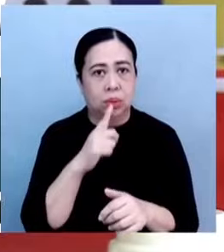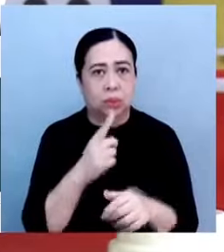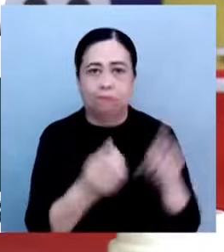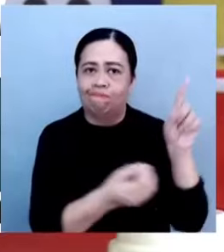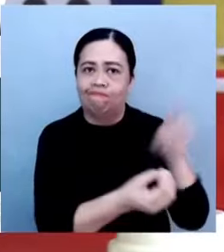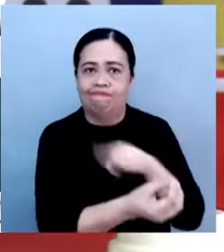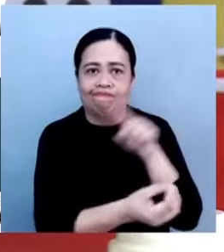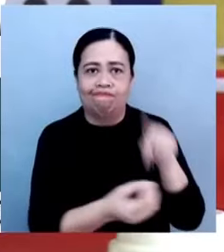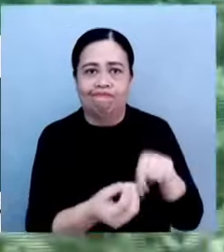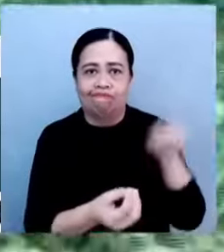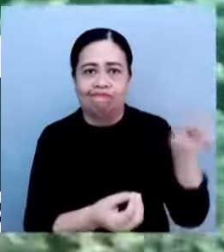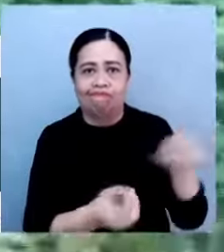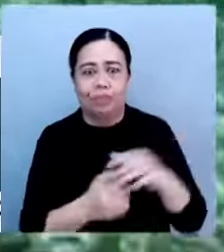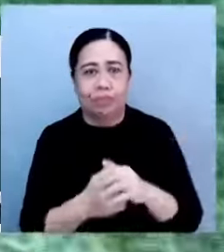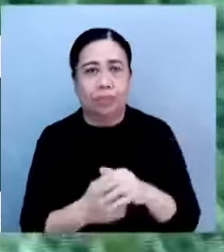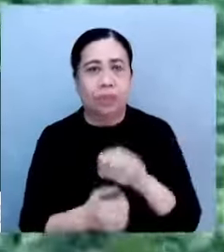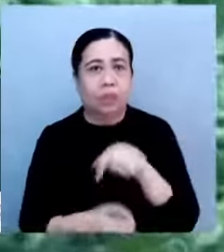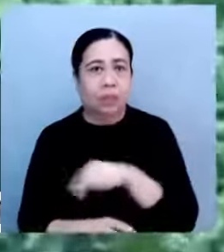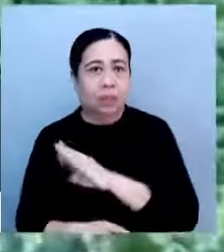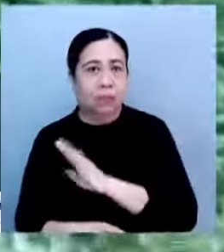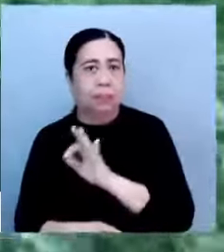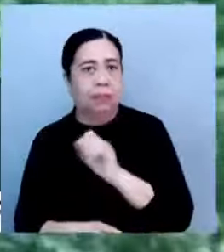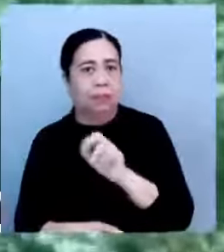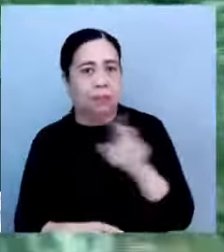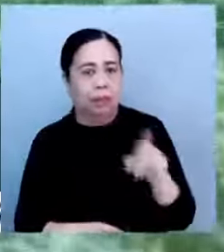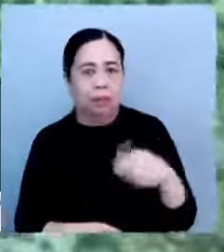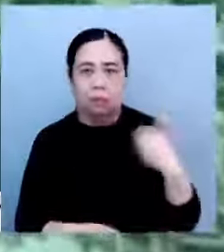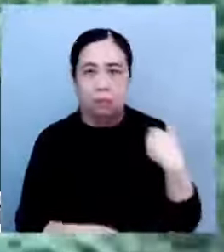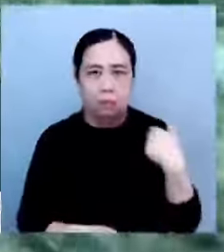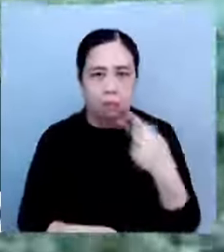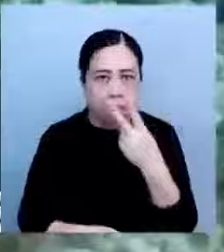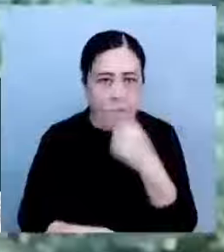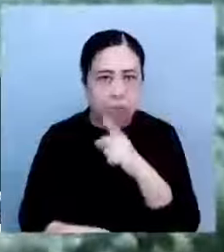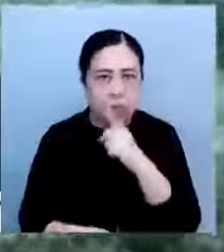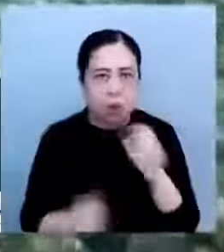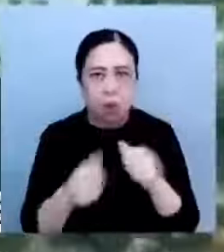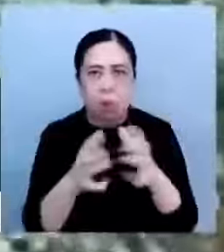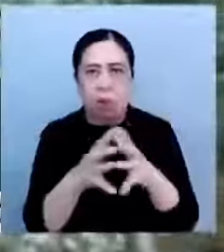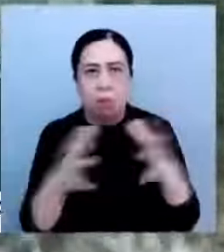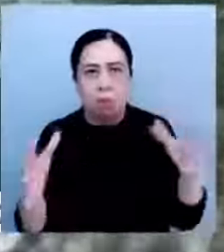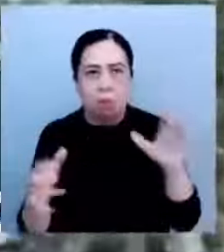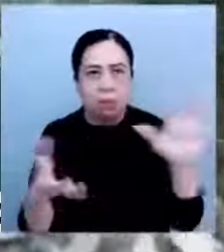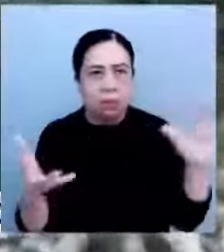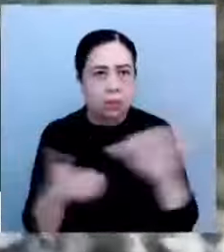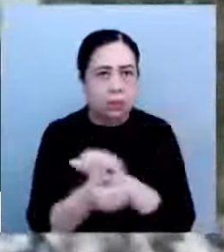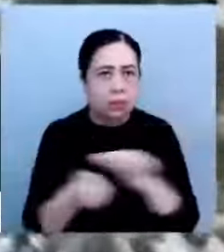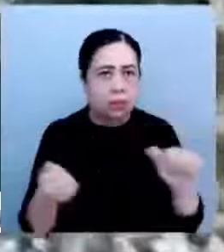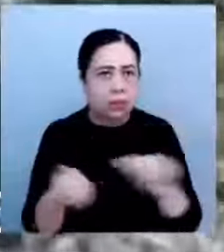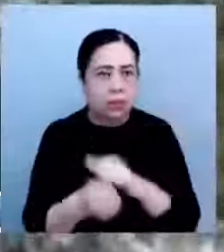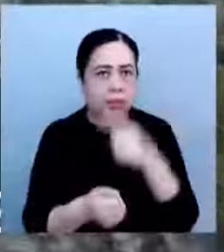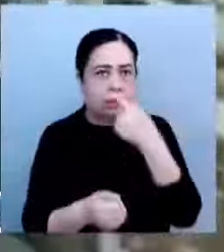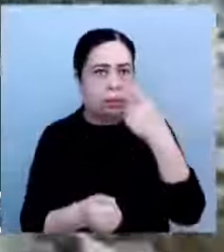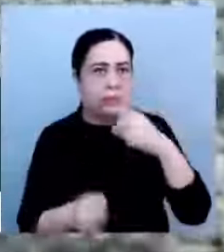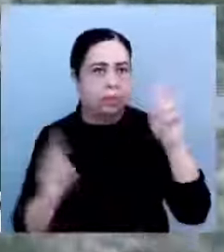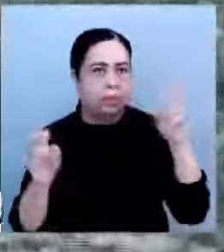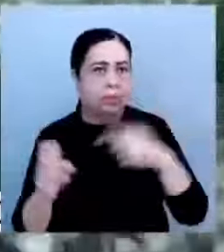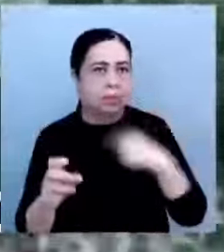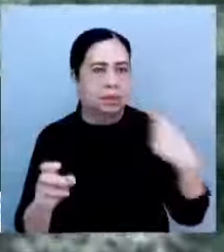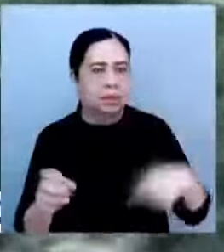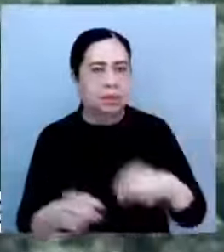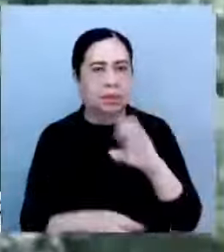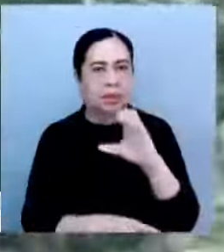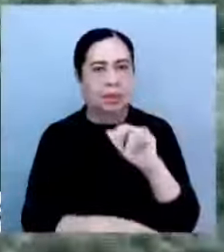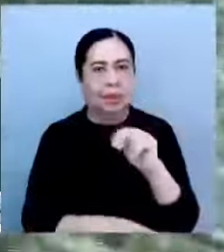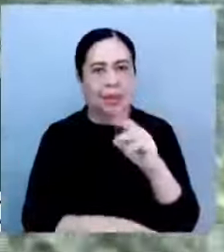on the part of the BFAR. The BFAR has yet to release the extent of damage in the Bajo del Masinloc due to China's alleged use of cyanide in the